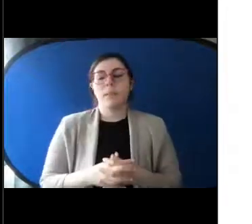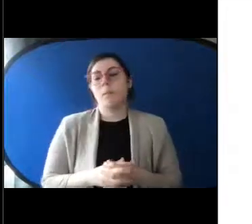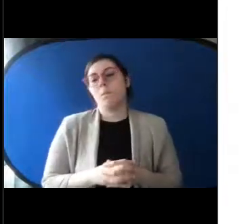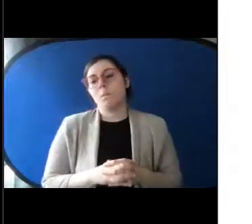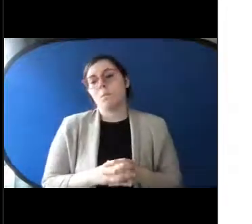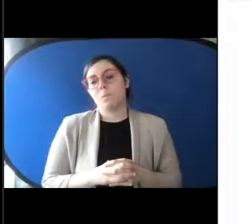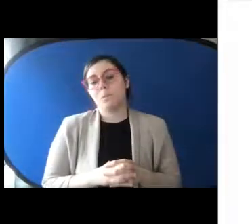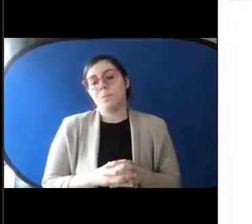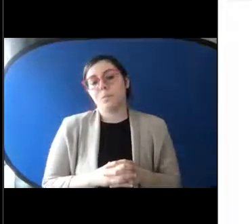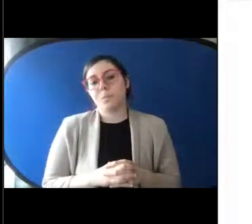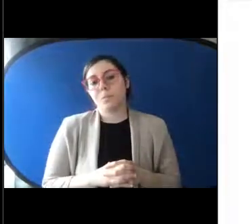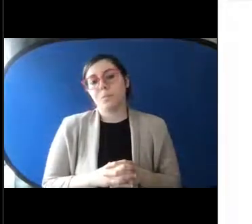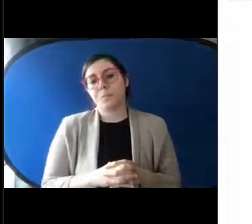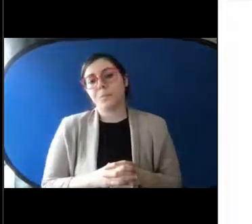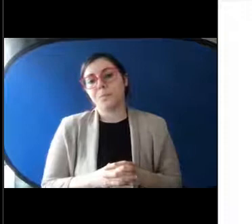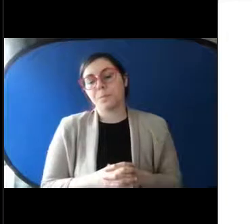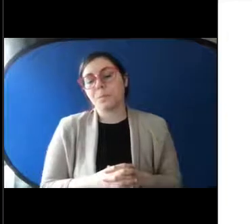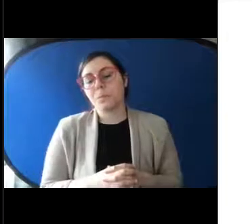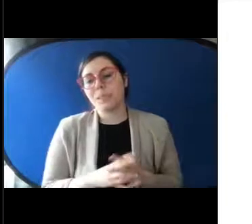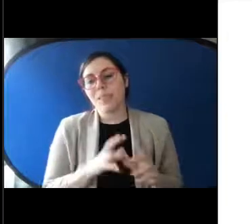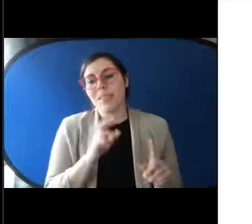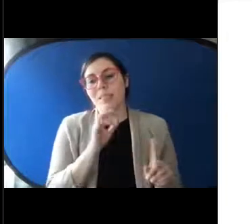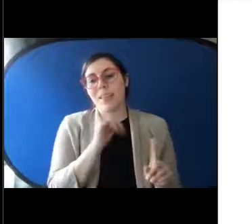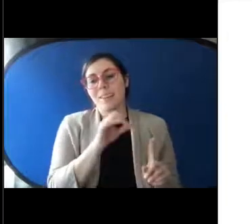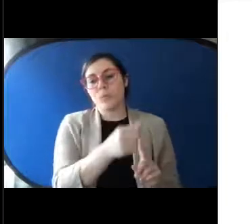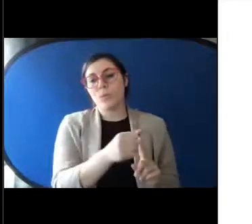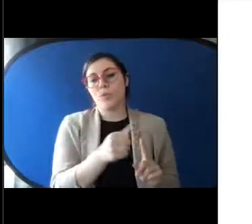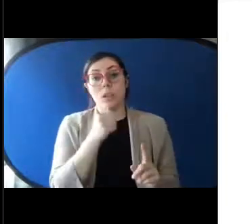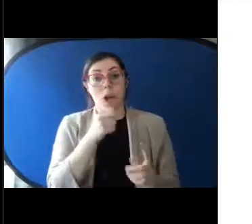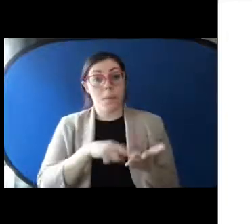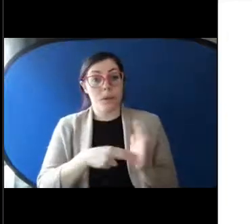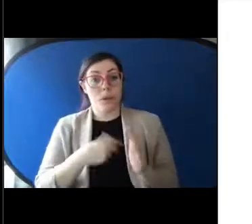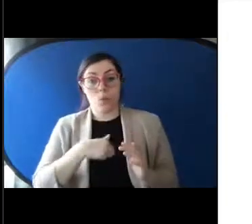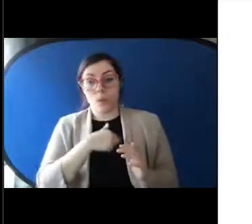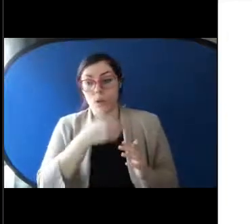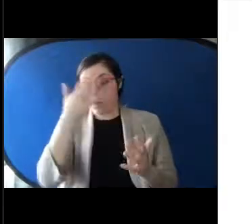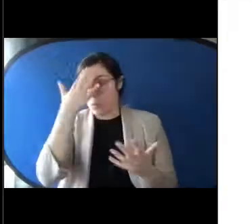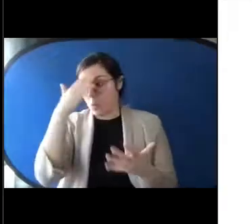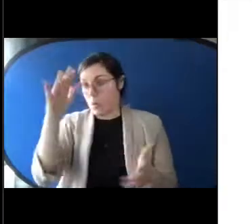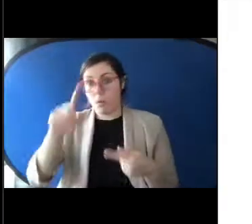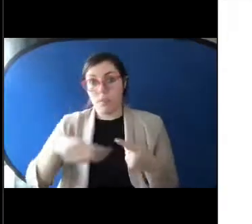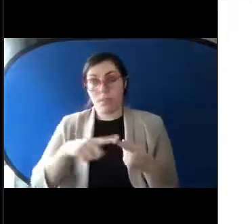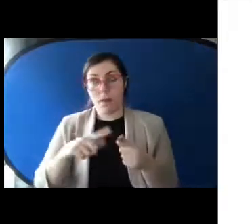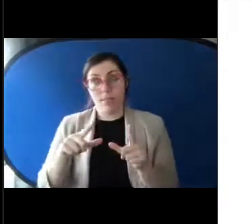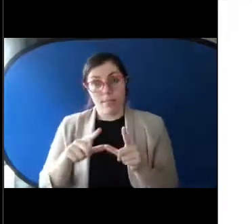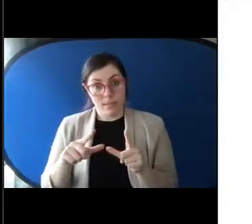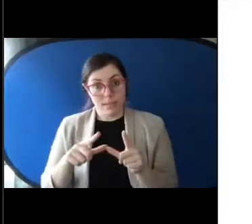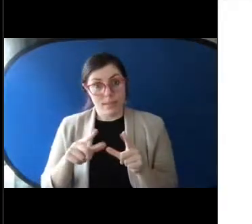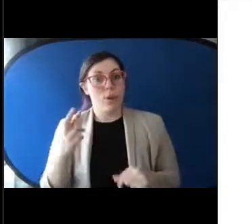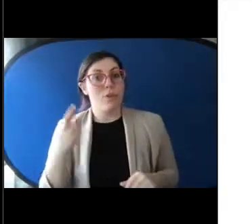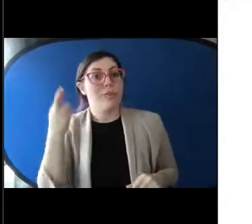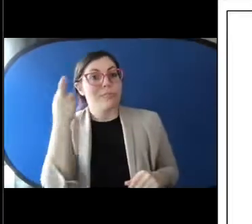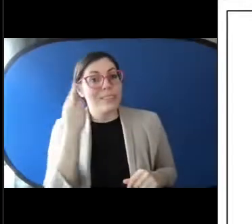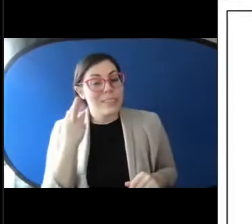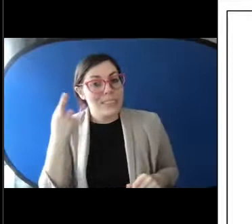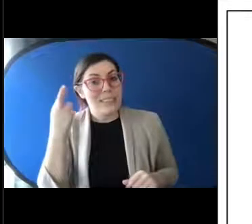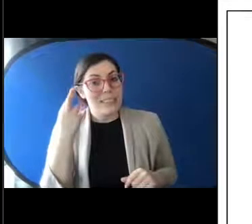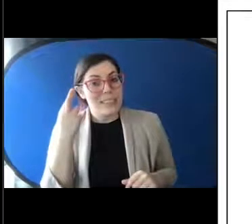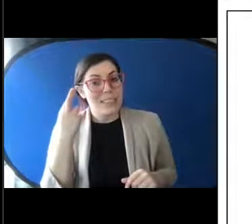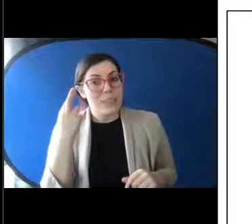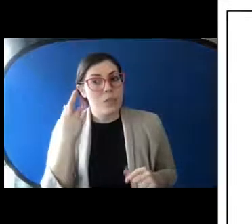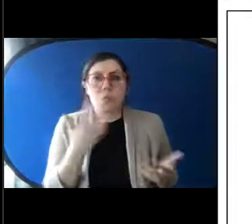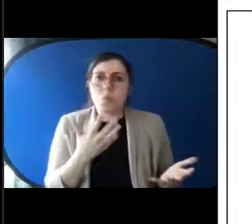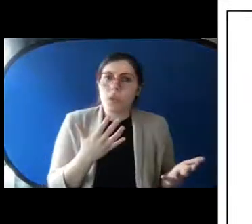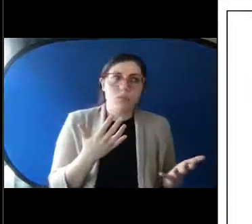And so this is not because we didn't know about licensing. If you go to the next slide, please. We do a lot of